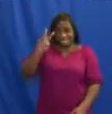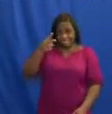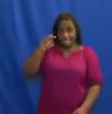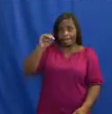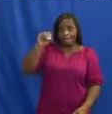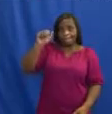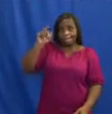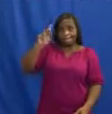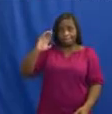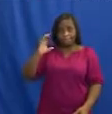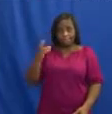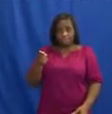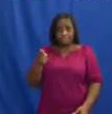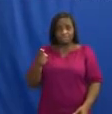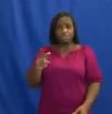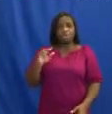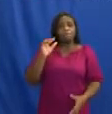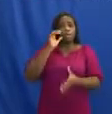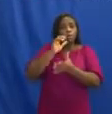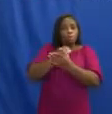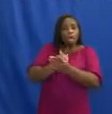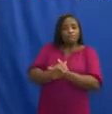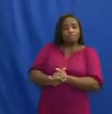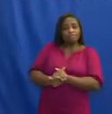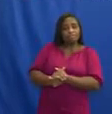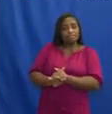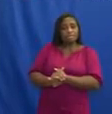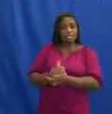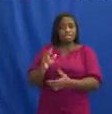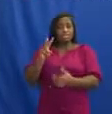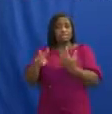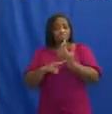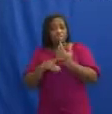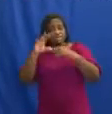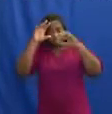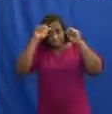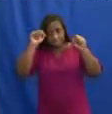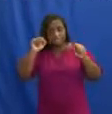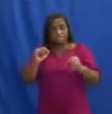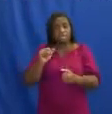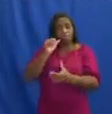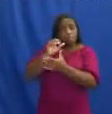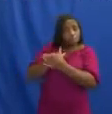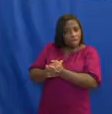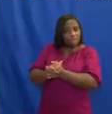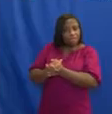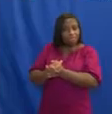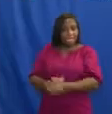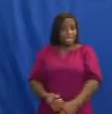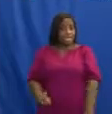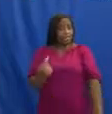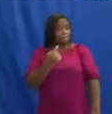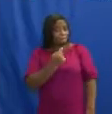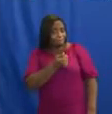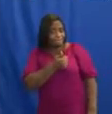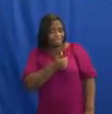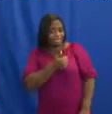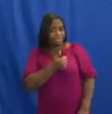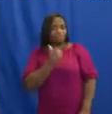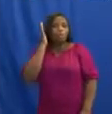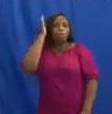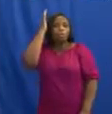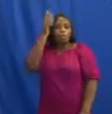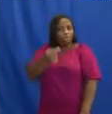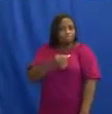of March, my wife, the First Lady, the Vice President, his wife, the Second Lady, and I will take